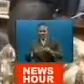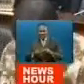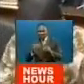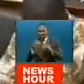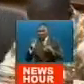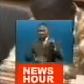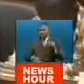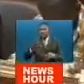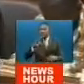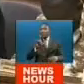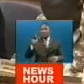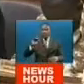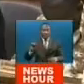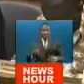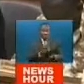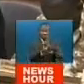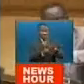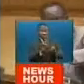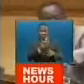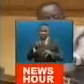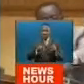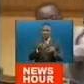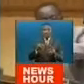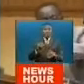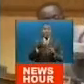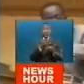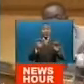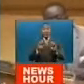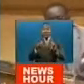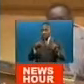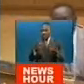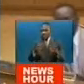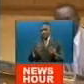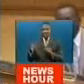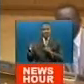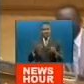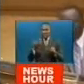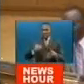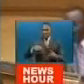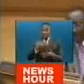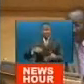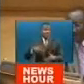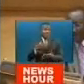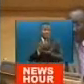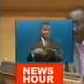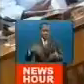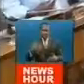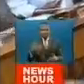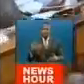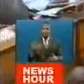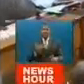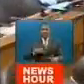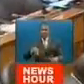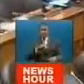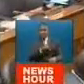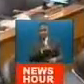71%. On the issue of selection of beneficiaries of the scholarship scheme, some members of parliament were not happy with the criteria